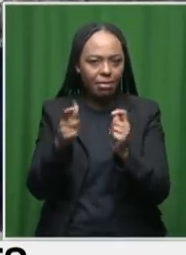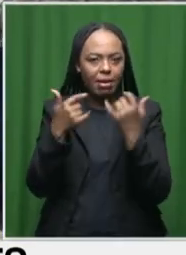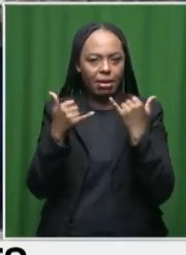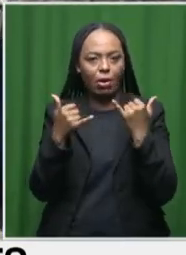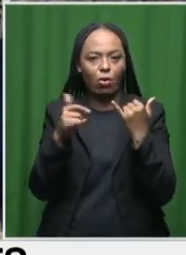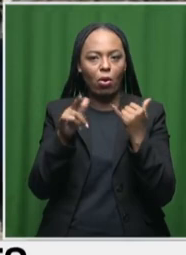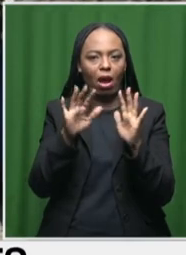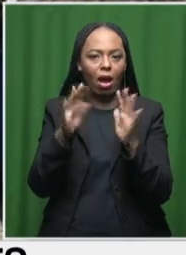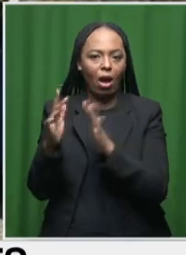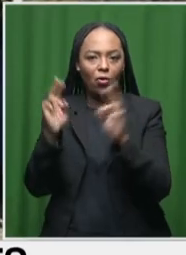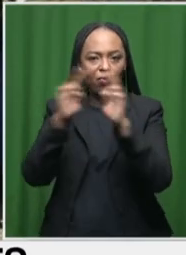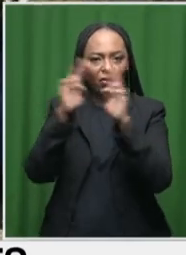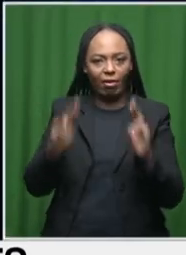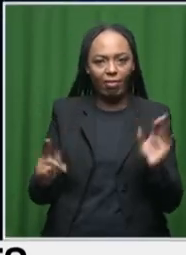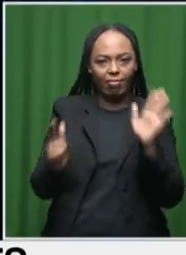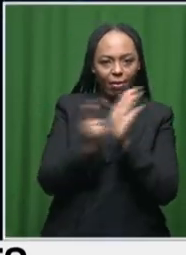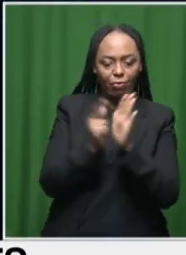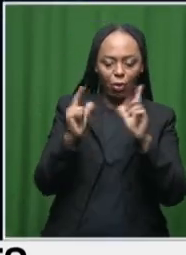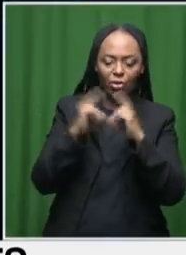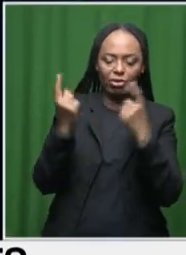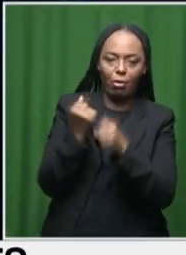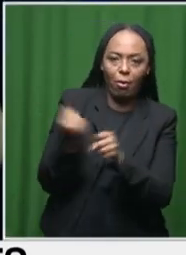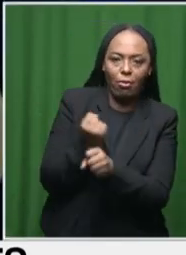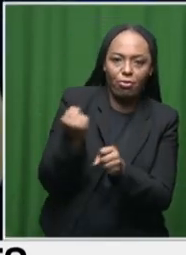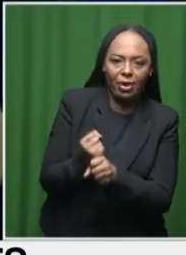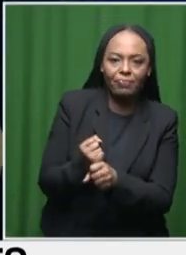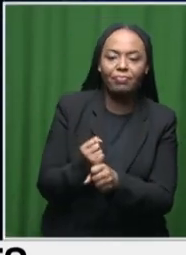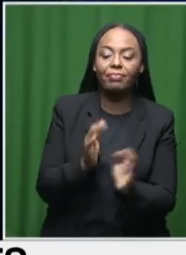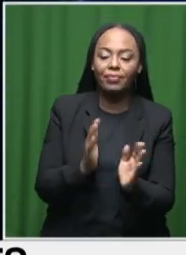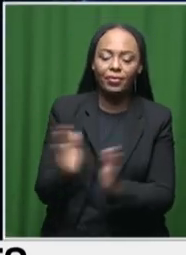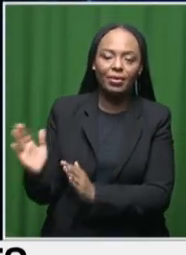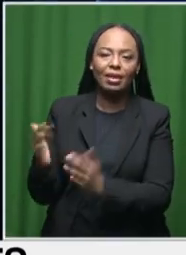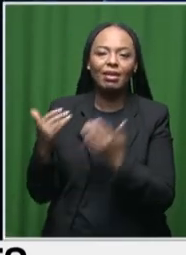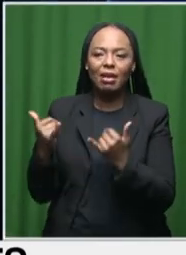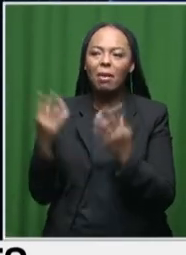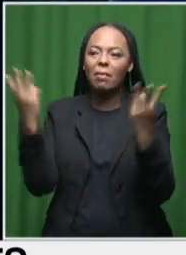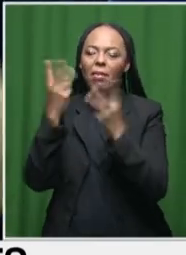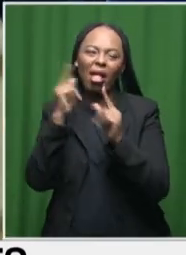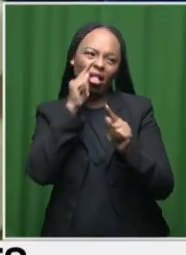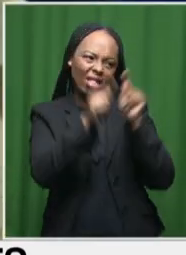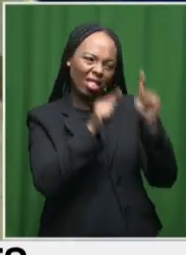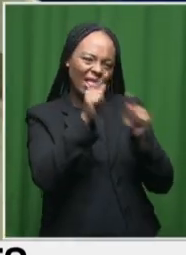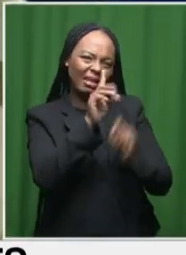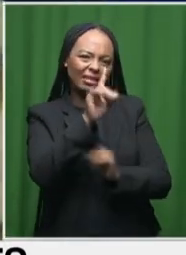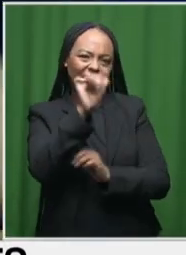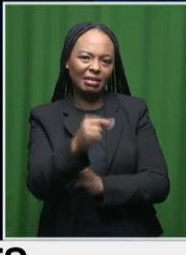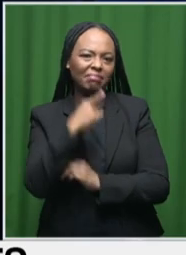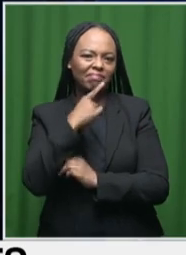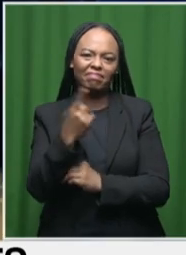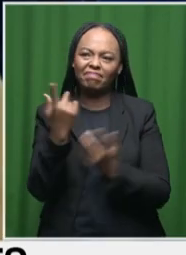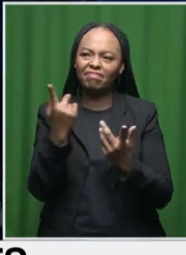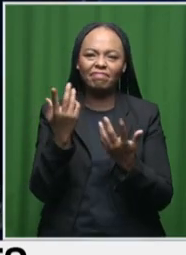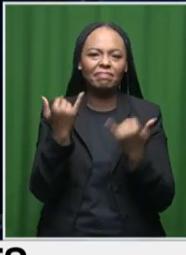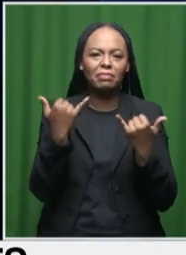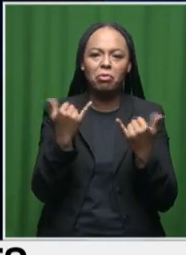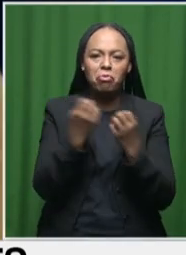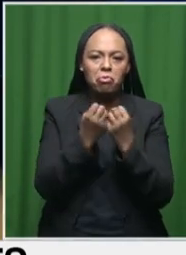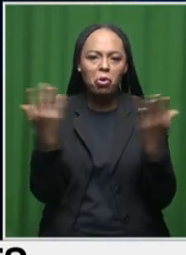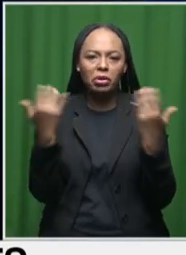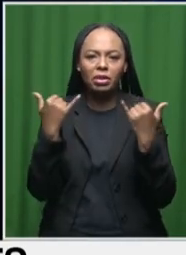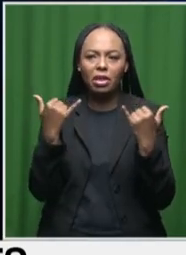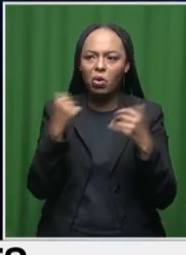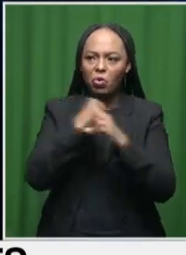Commission operates. And outside the party, the DA has been criticized for its inability to appeal to a